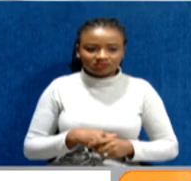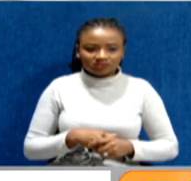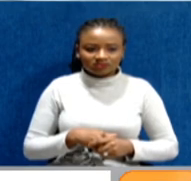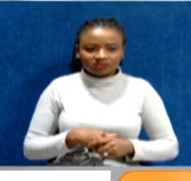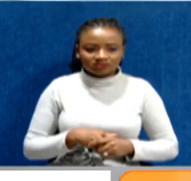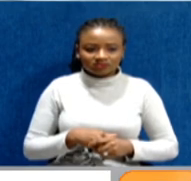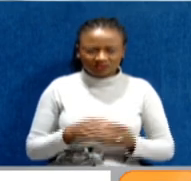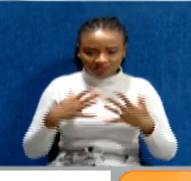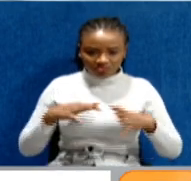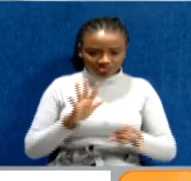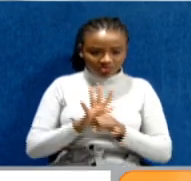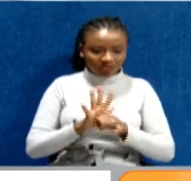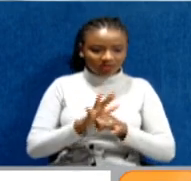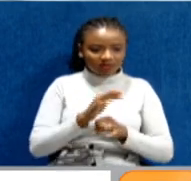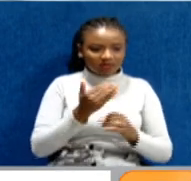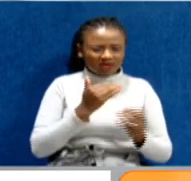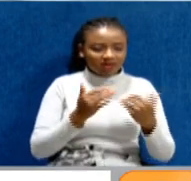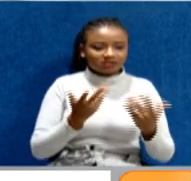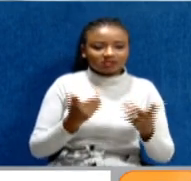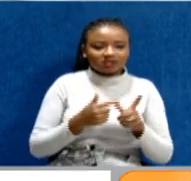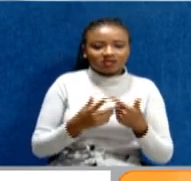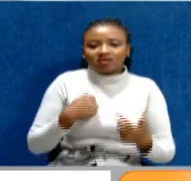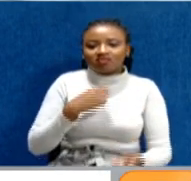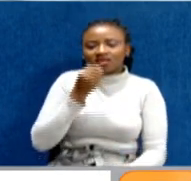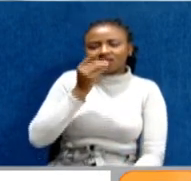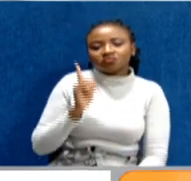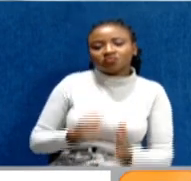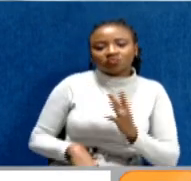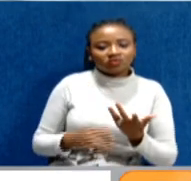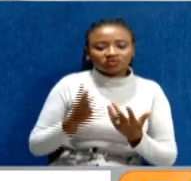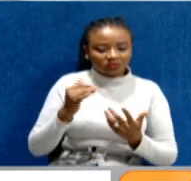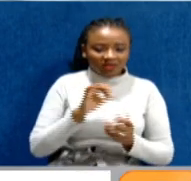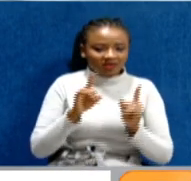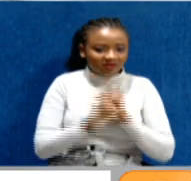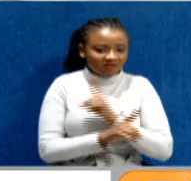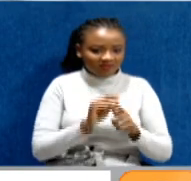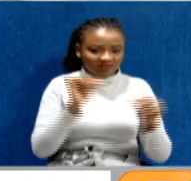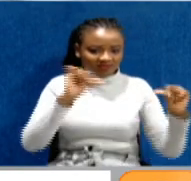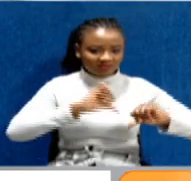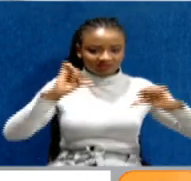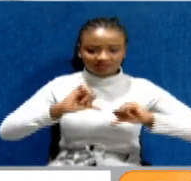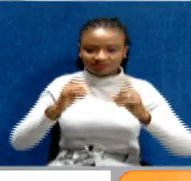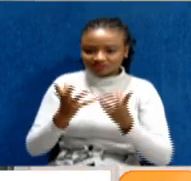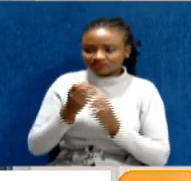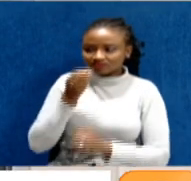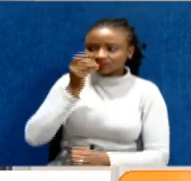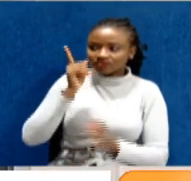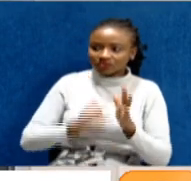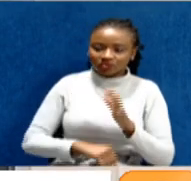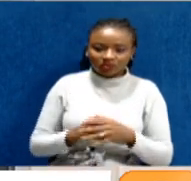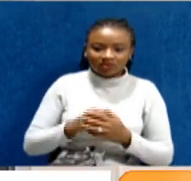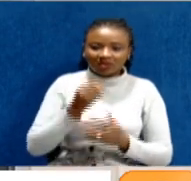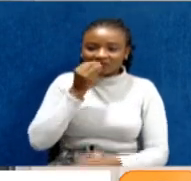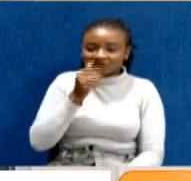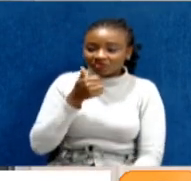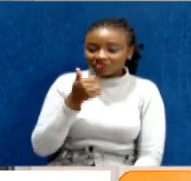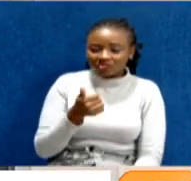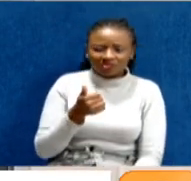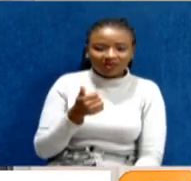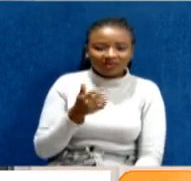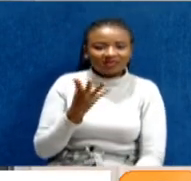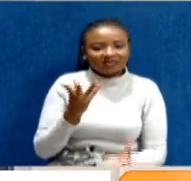saying? Because many people are asking me here, then what should I eat? Yeah, I mean, it's not hard to get organic. Actually,